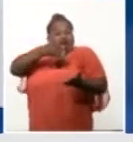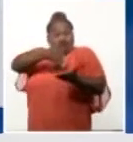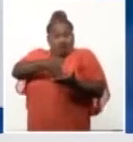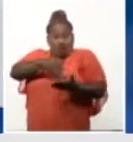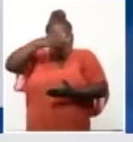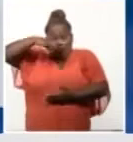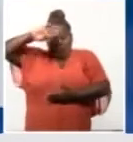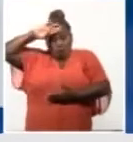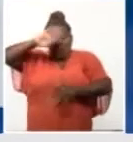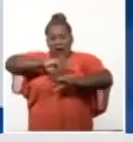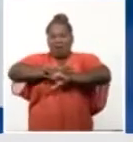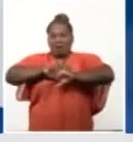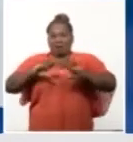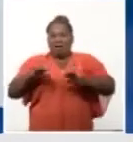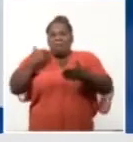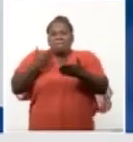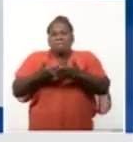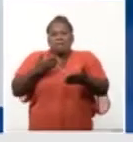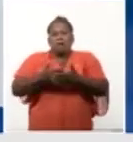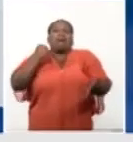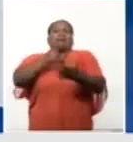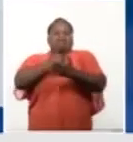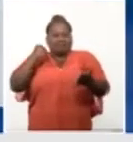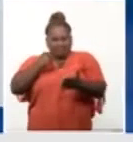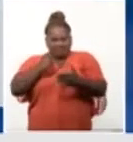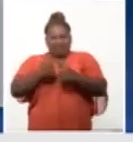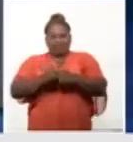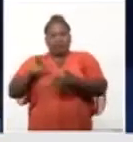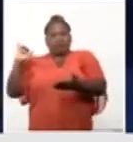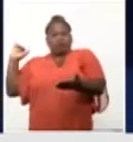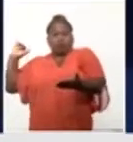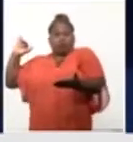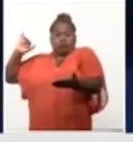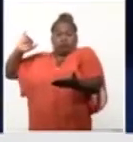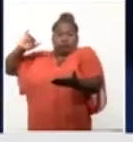diagnosed upon arrival in our country.